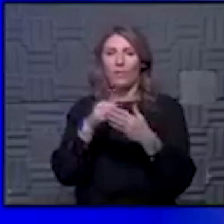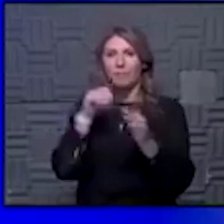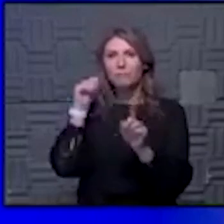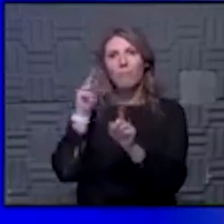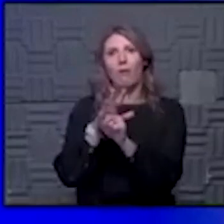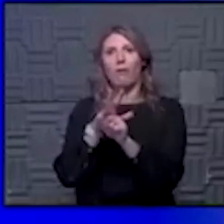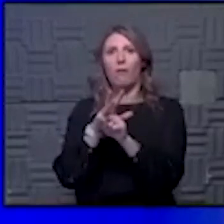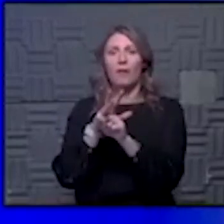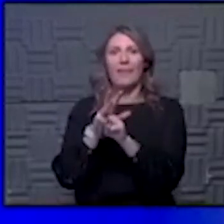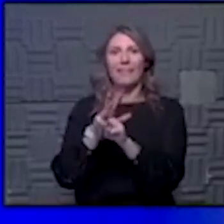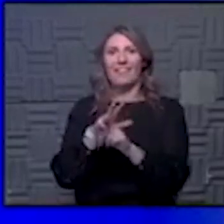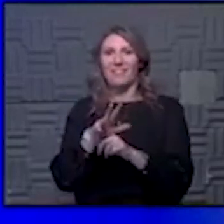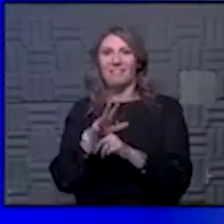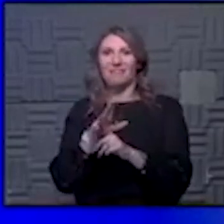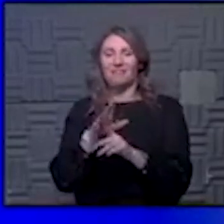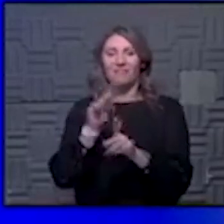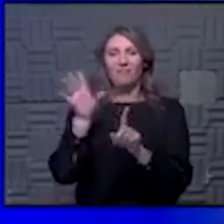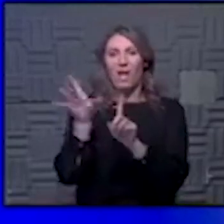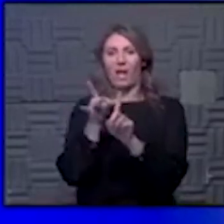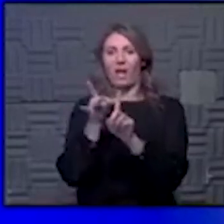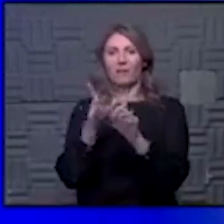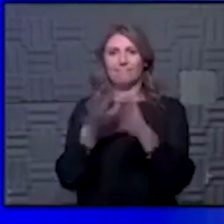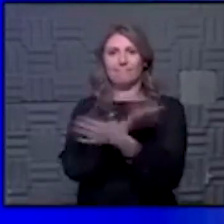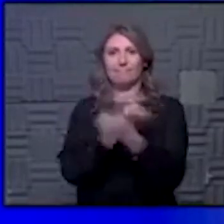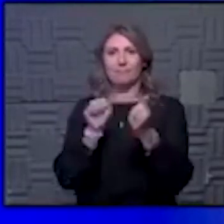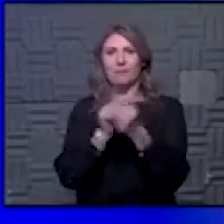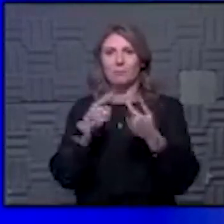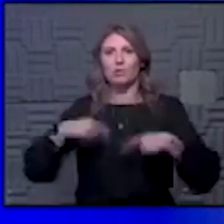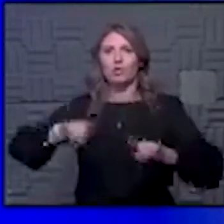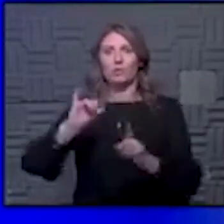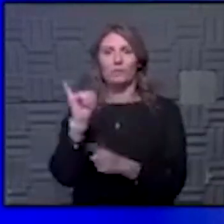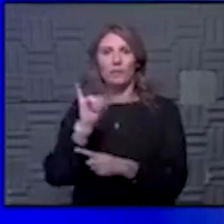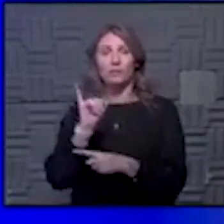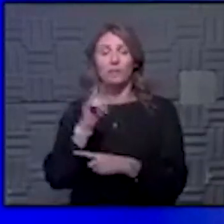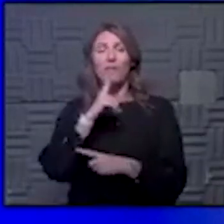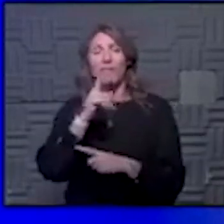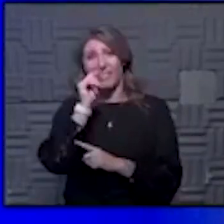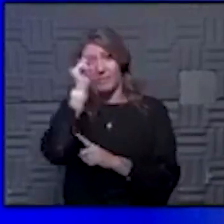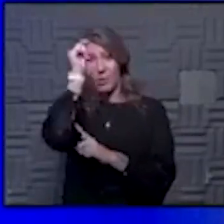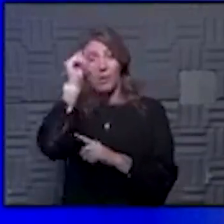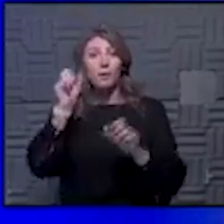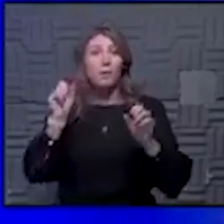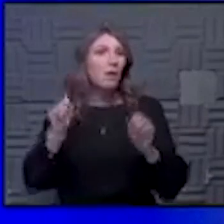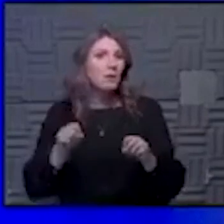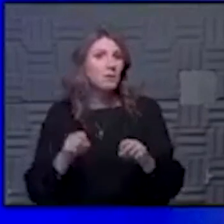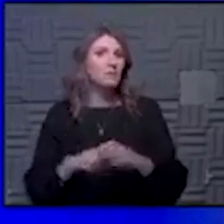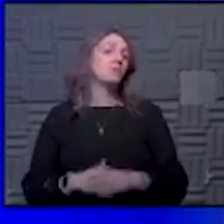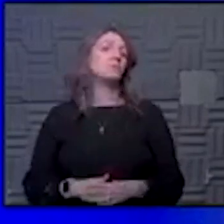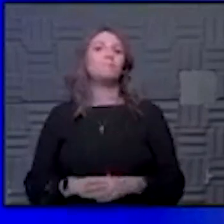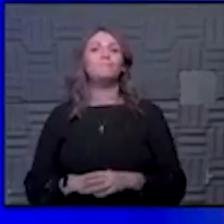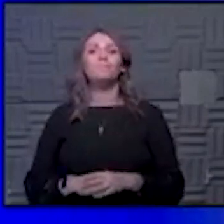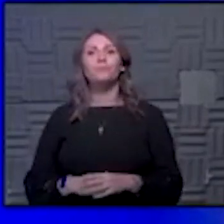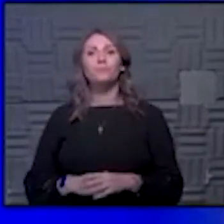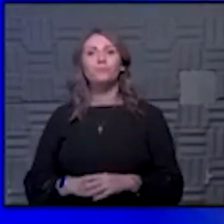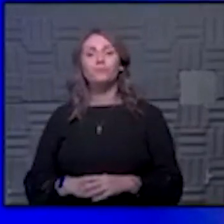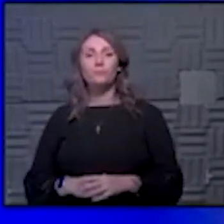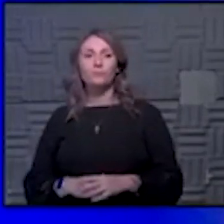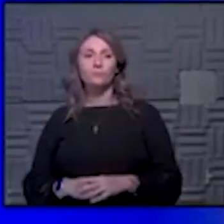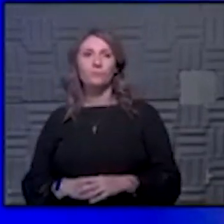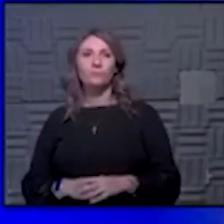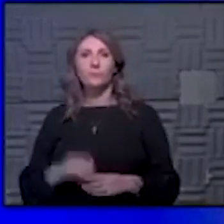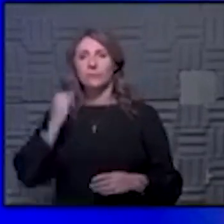damage that occurs during the viral stage of infection. So I think it's theoretically possible, and if you can